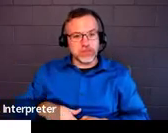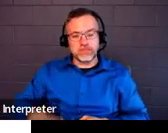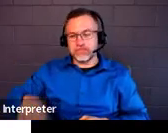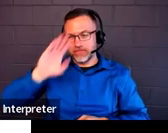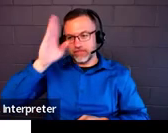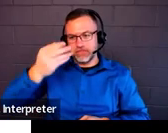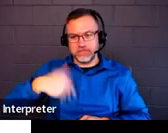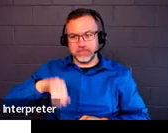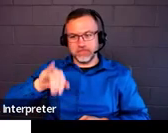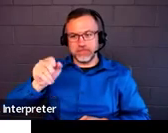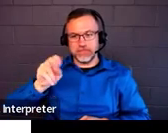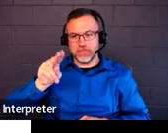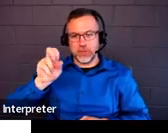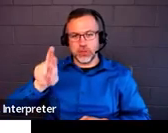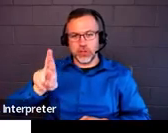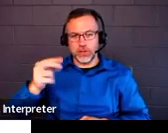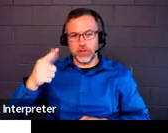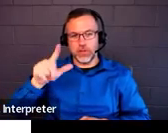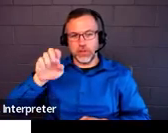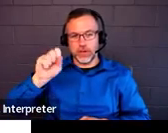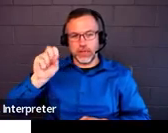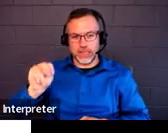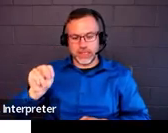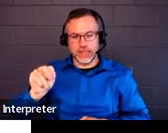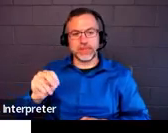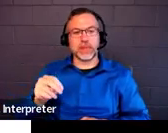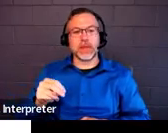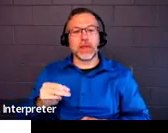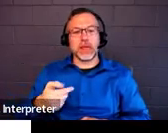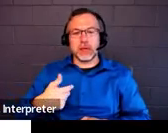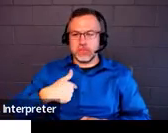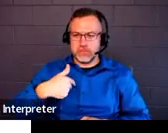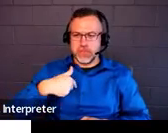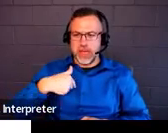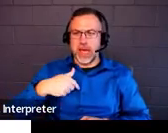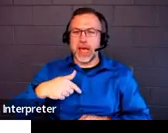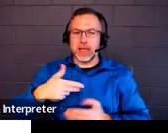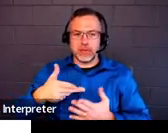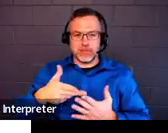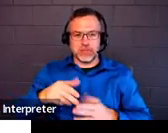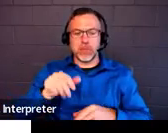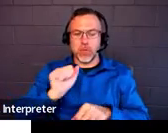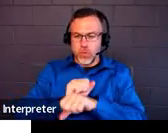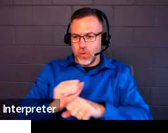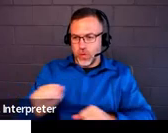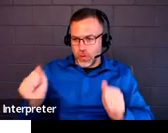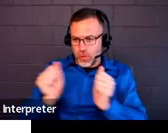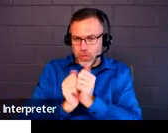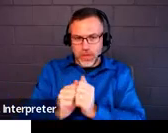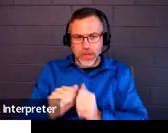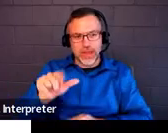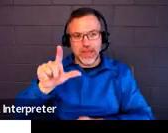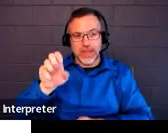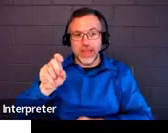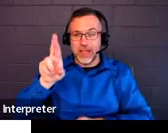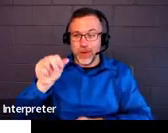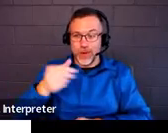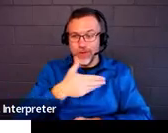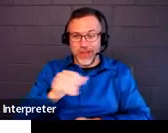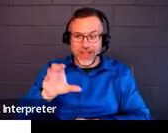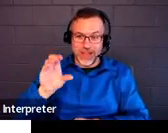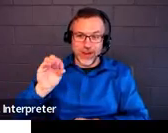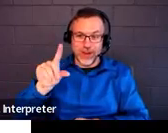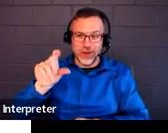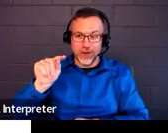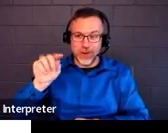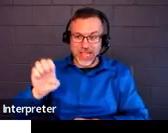Hello, I am Jennifer Gleason, and I am on the team with Leora and Colette. I